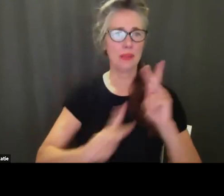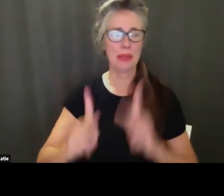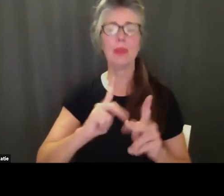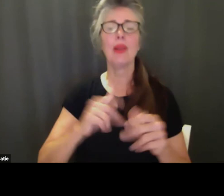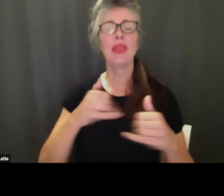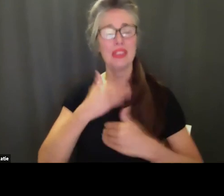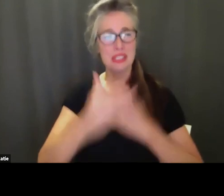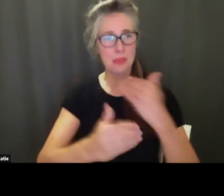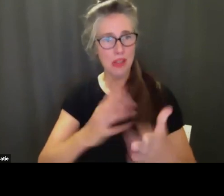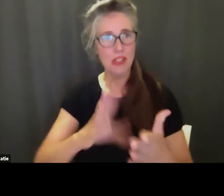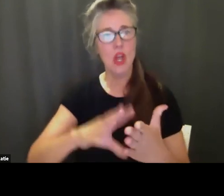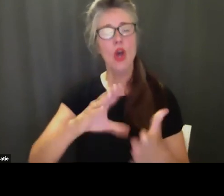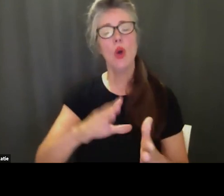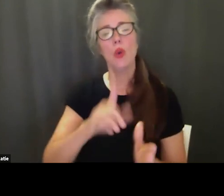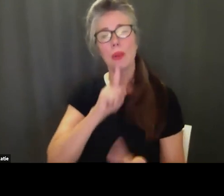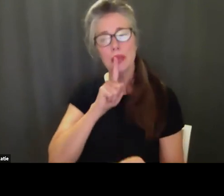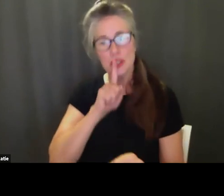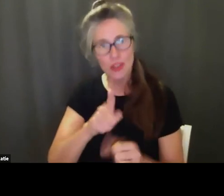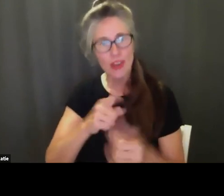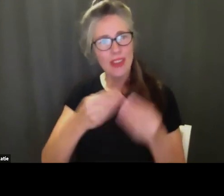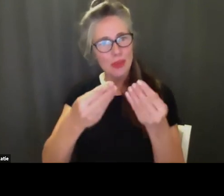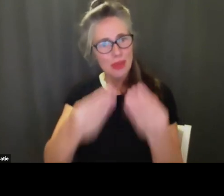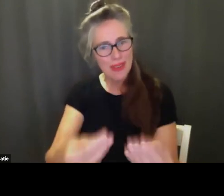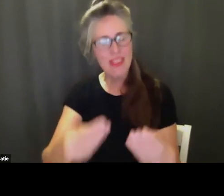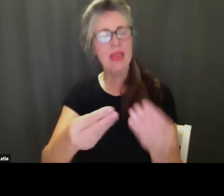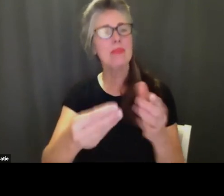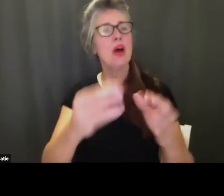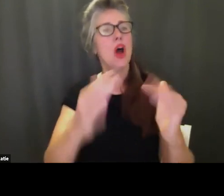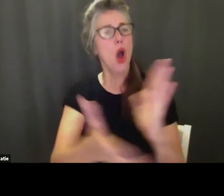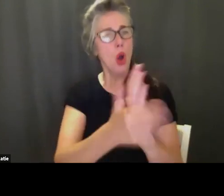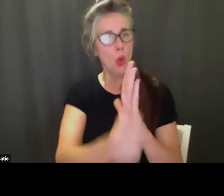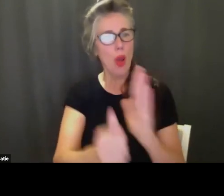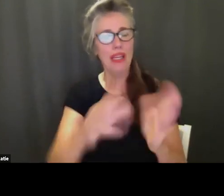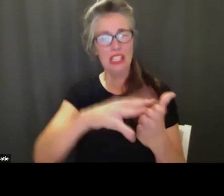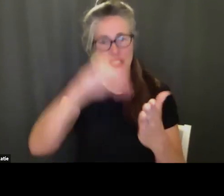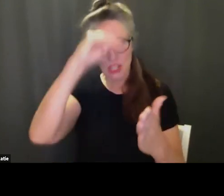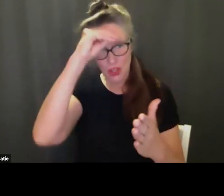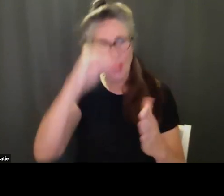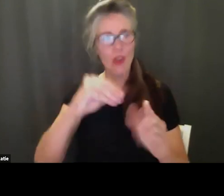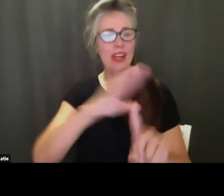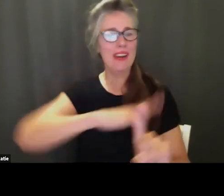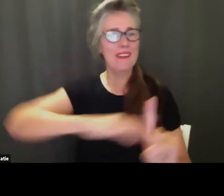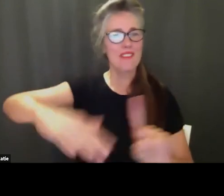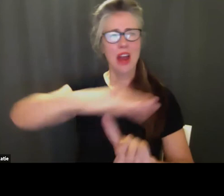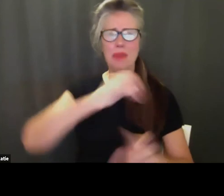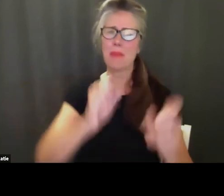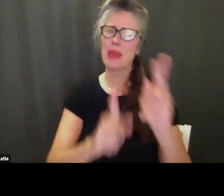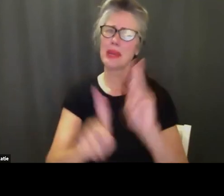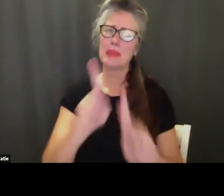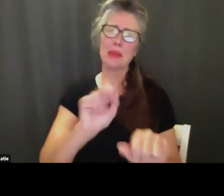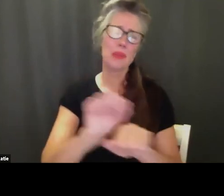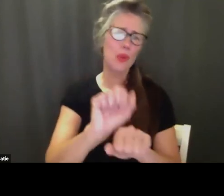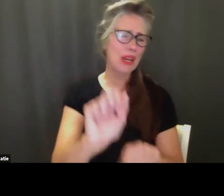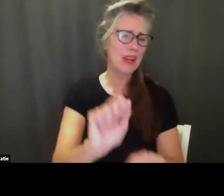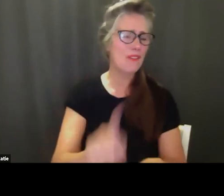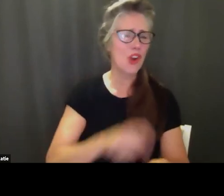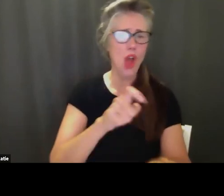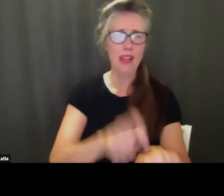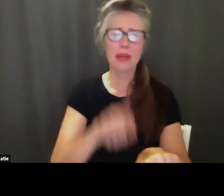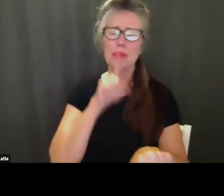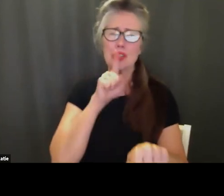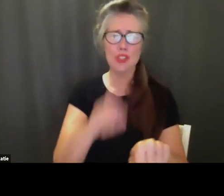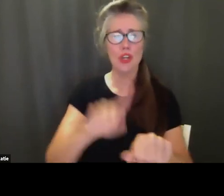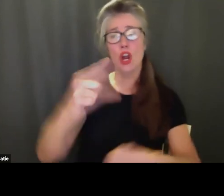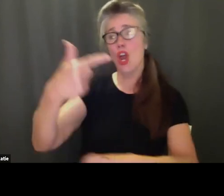quality learning environment to achieve higher education. Many student advocates have been working hard for years to ensure the alignment of the A through G and